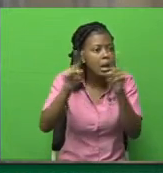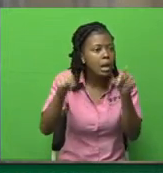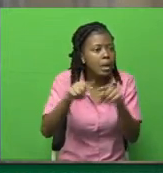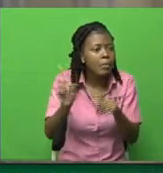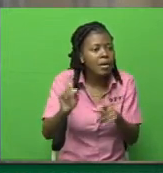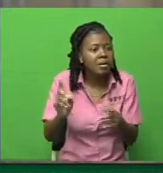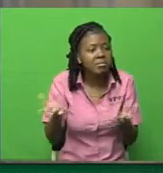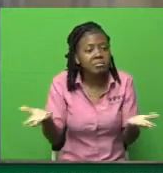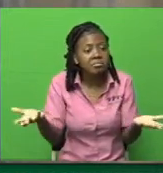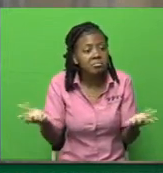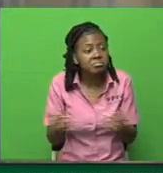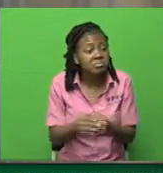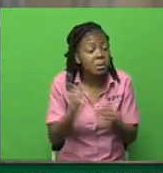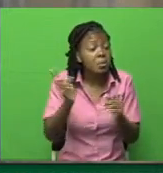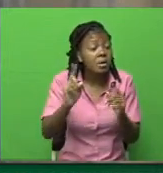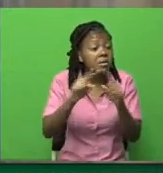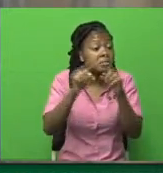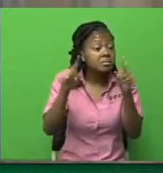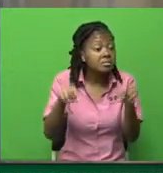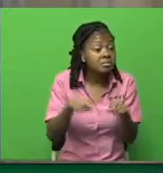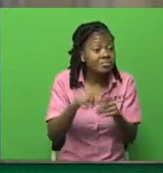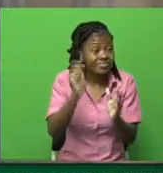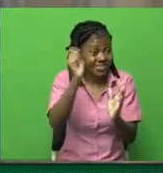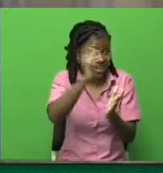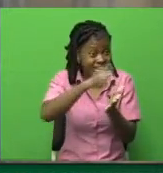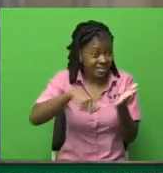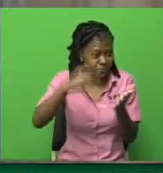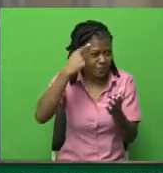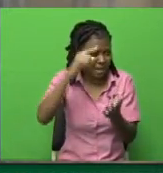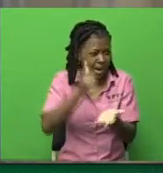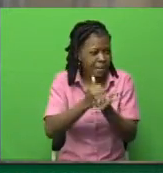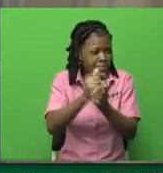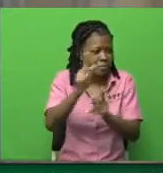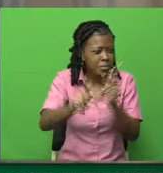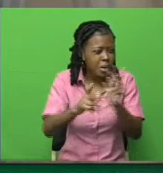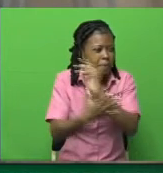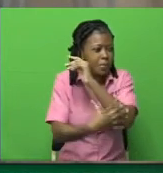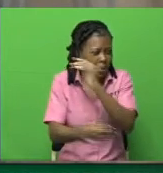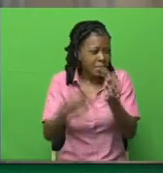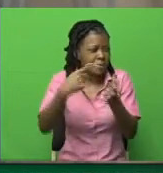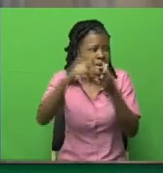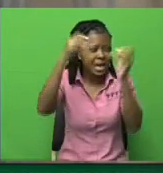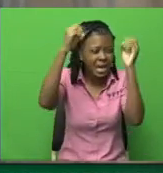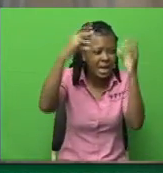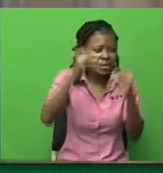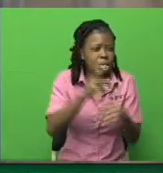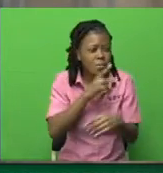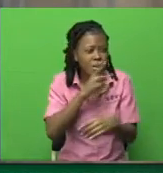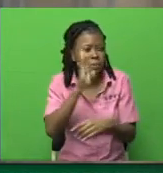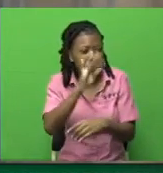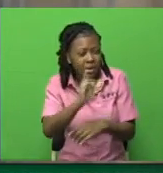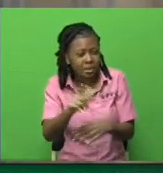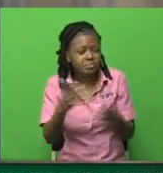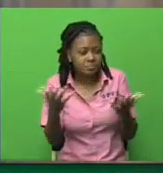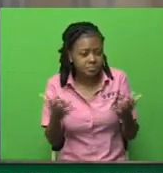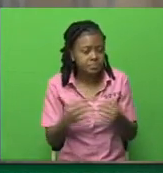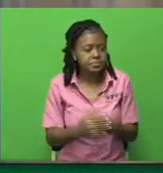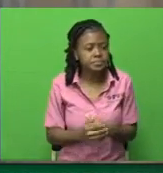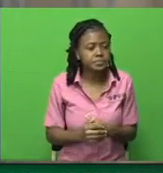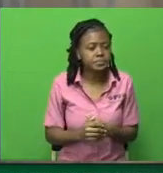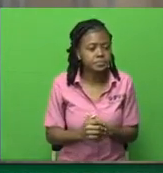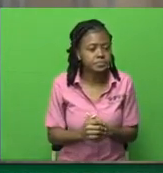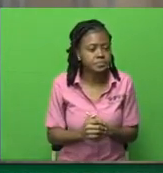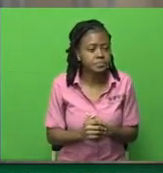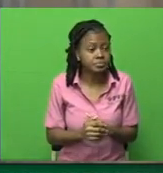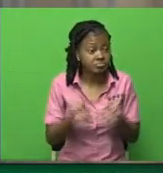utility card designed to assist the most vulnerable in our society to offset the cost of Utilities in this